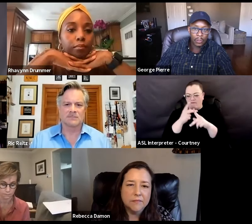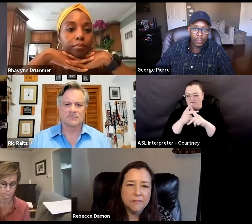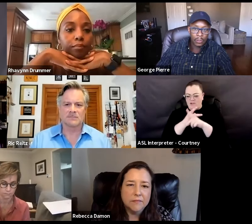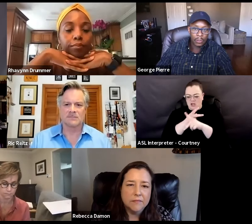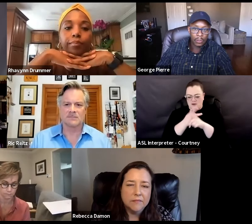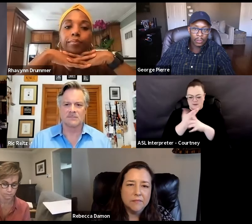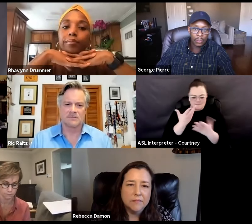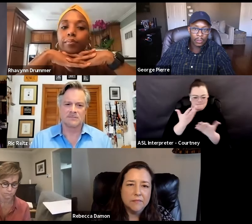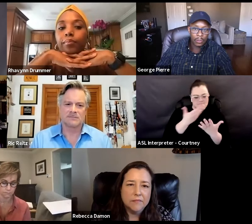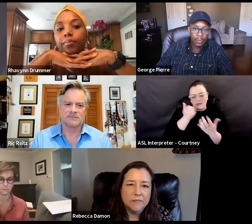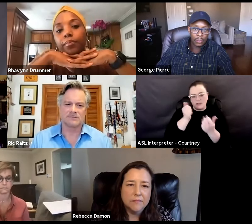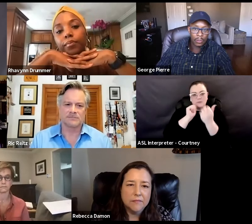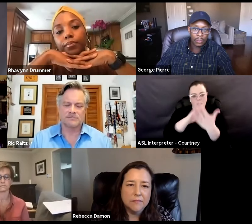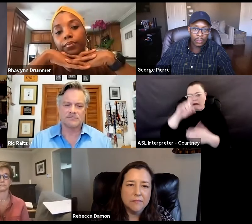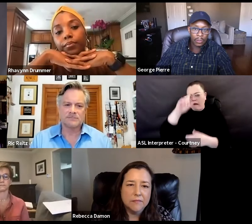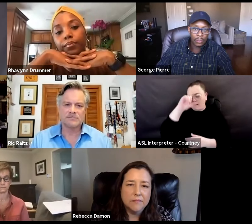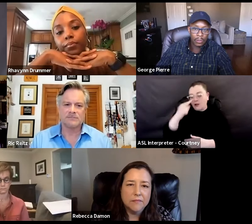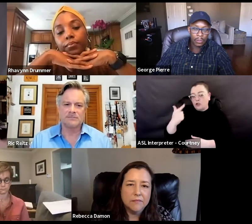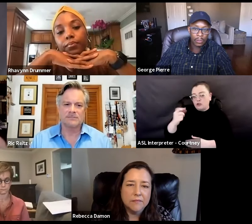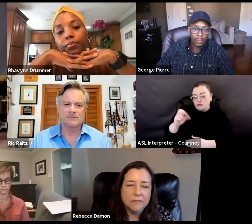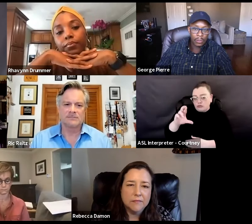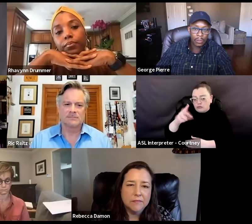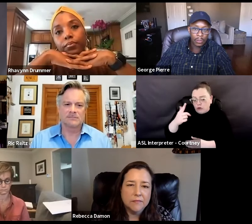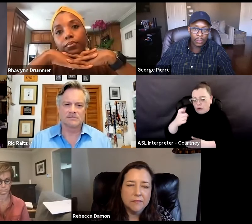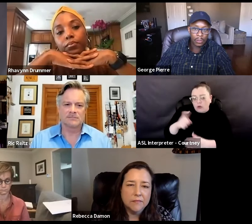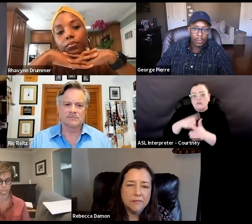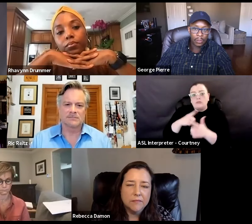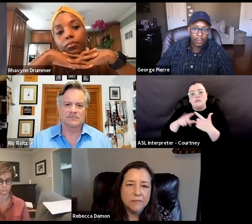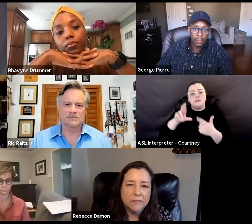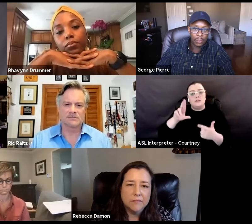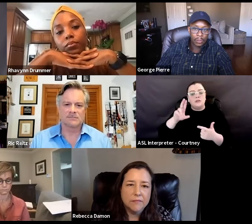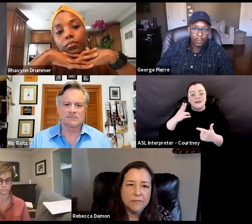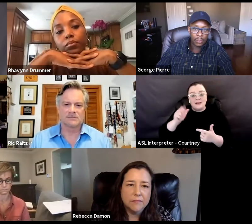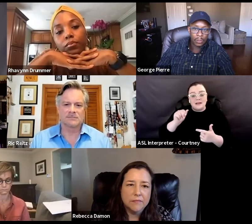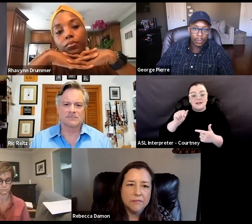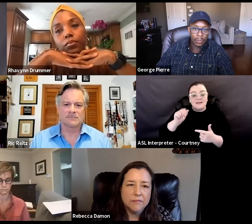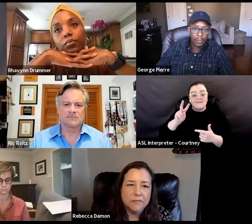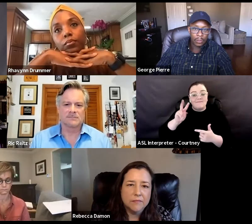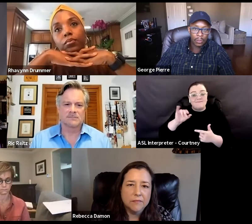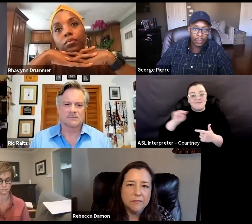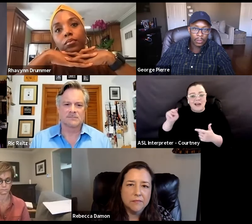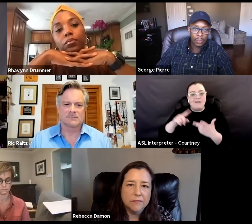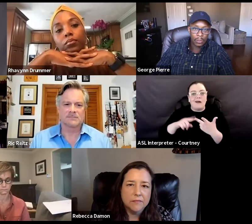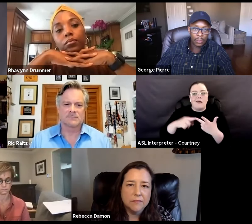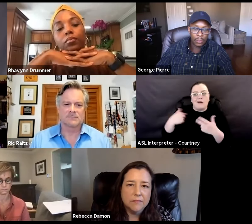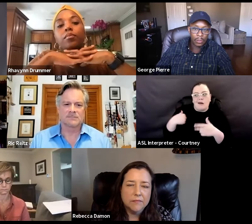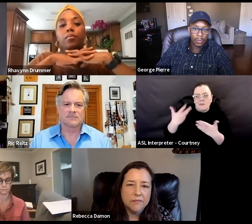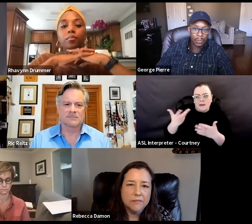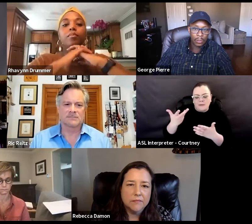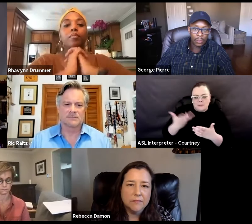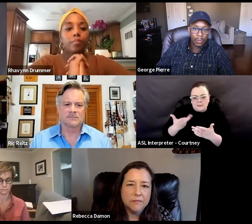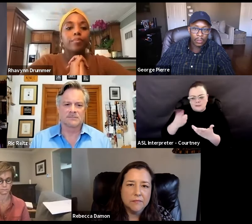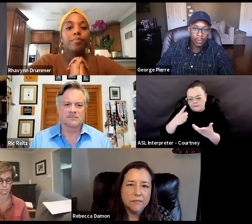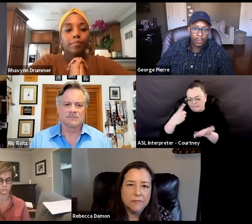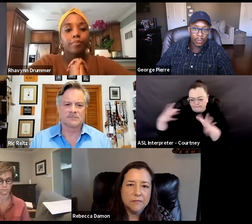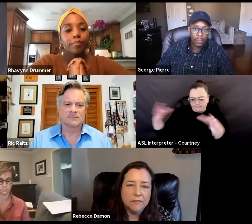Rhavynn and I, on another occasion or with the other casting directors in the market, should genuinely get together and discuss this,